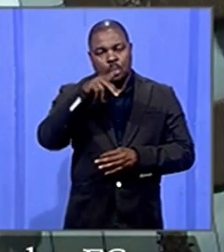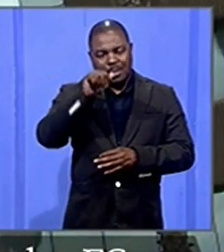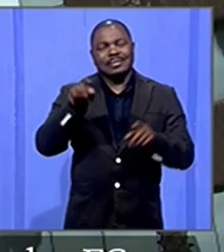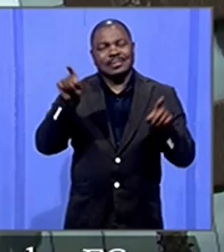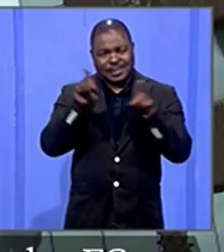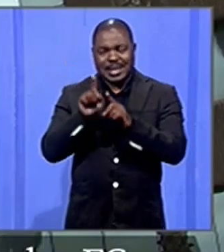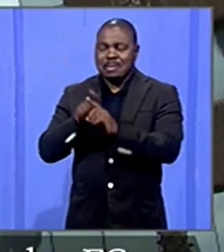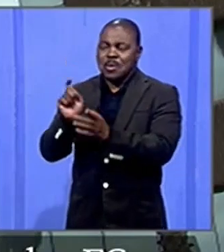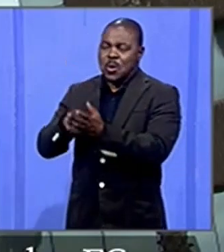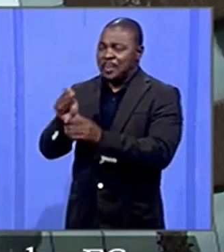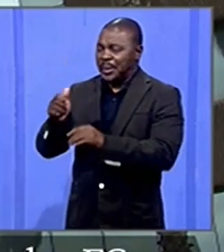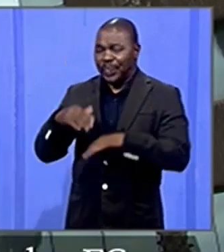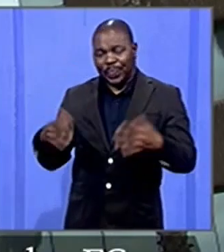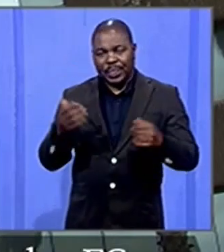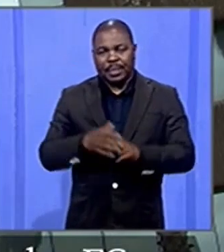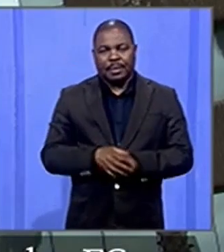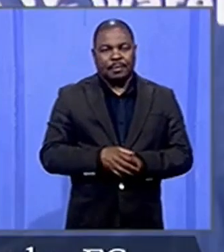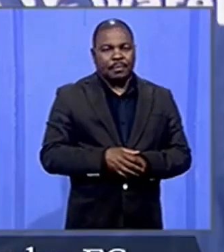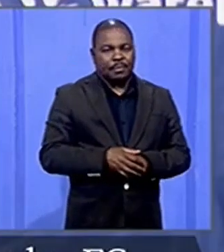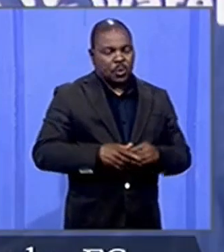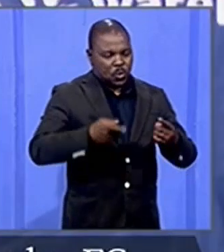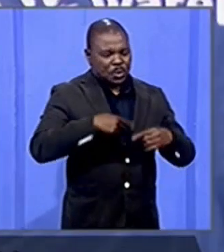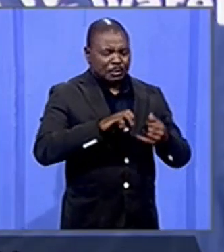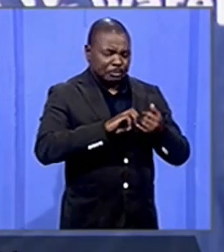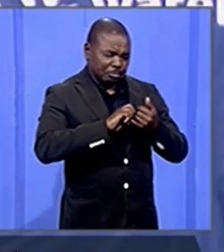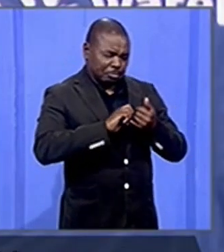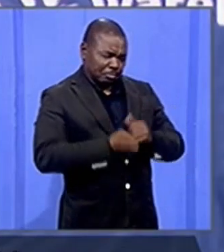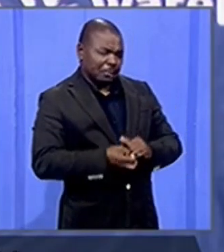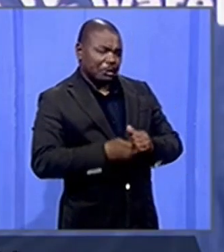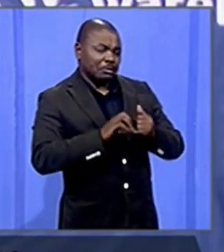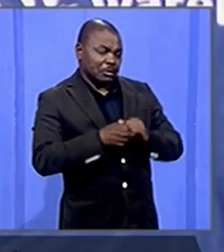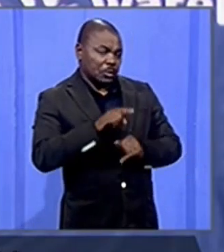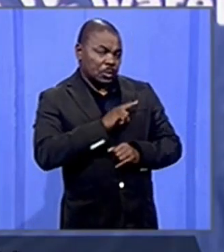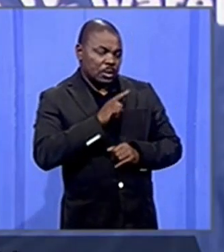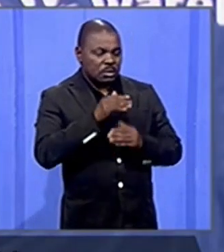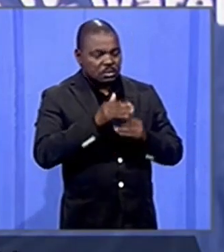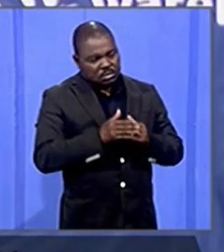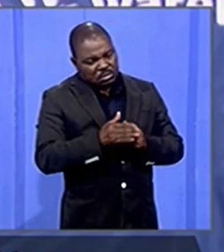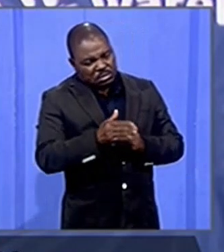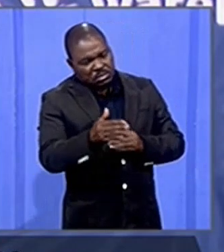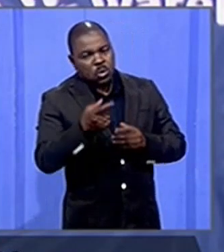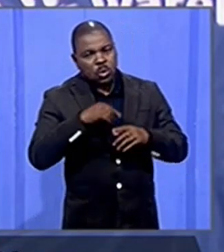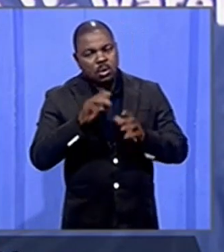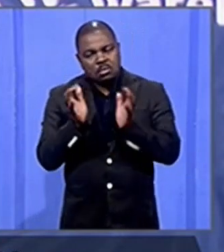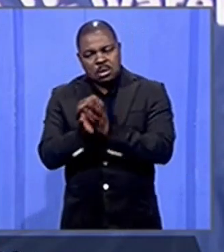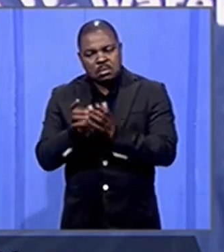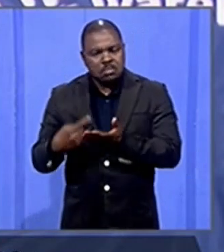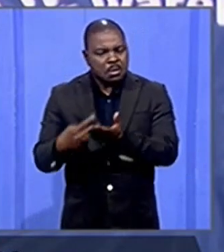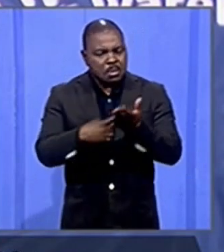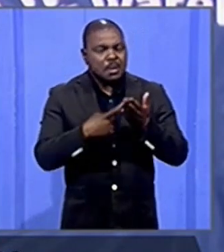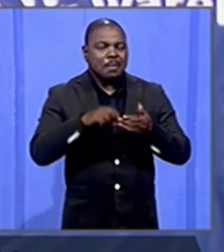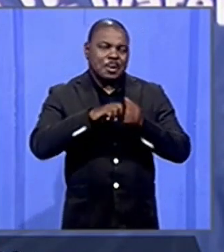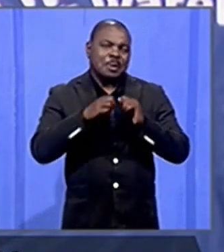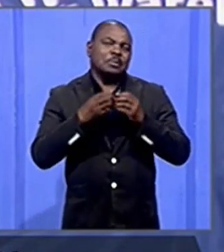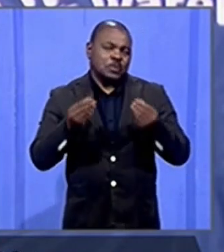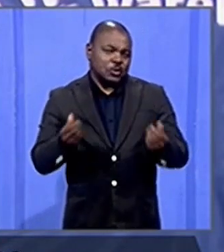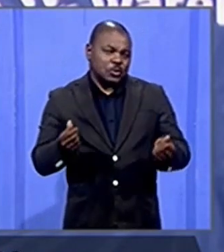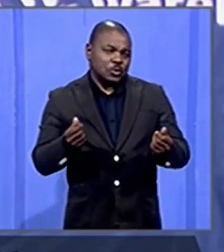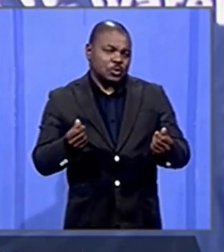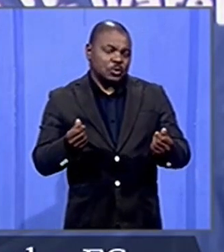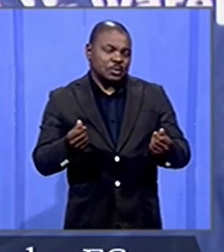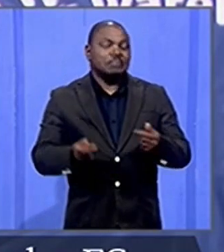Re etsa ka bojotlhe gore re tsebe gore ha ntse re kopana jwalo re rarabolle bothata bona ho etsa